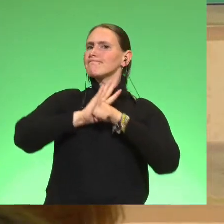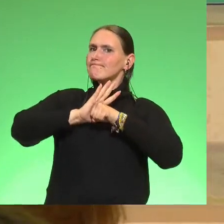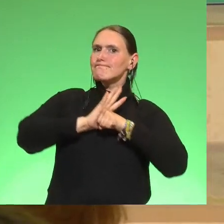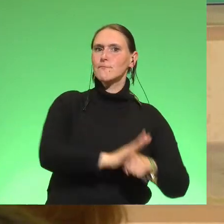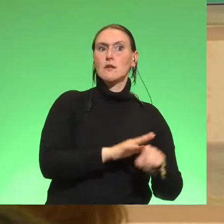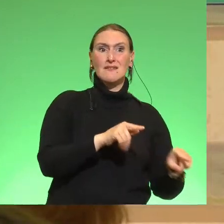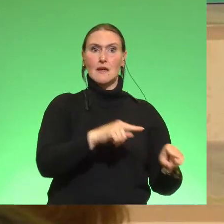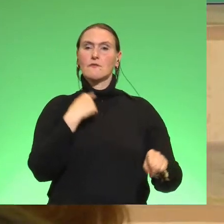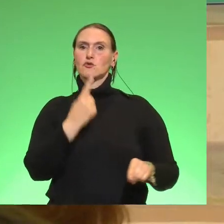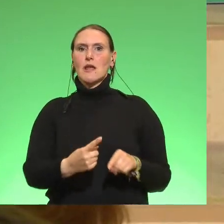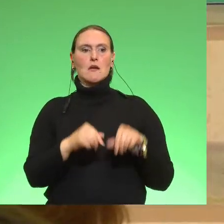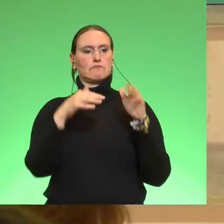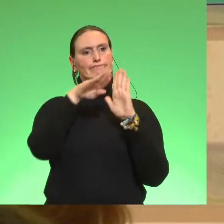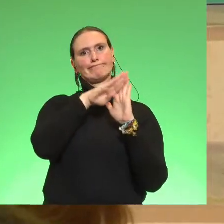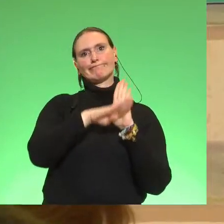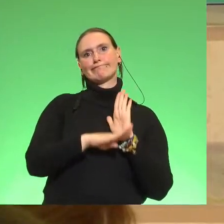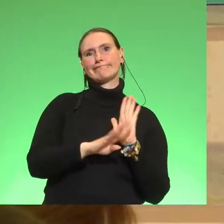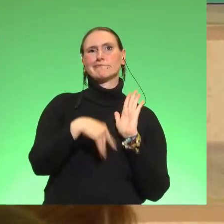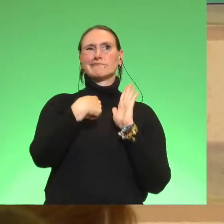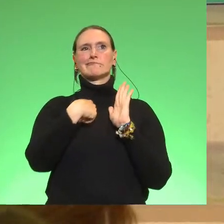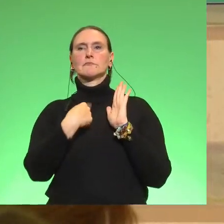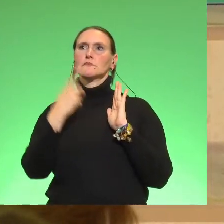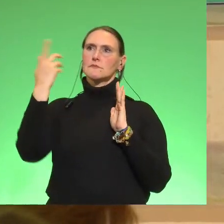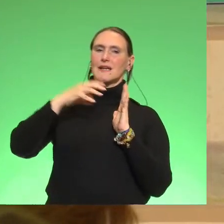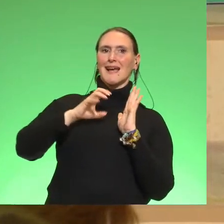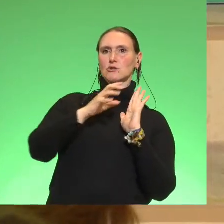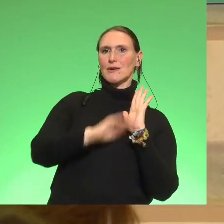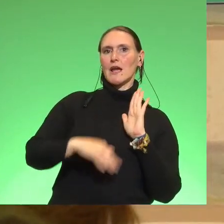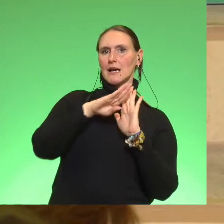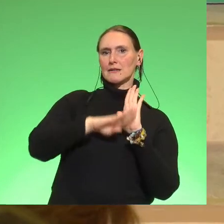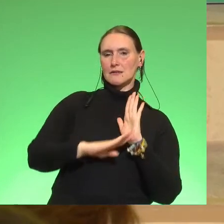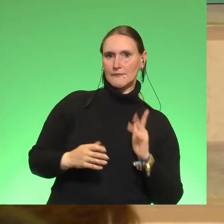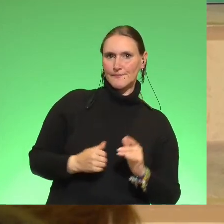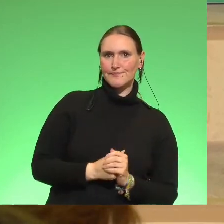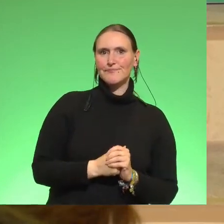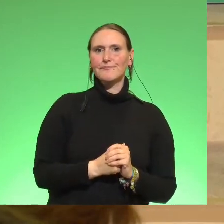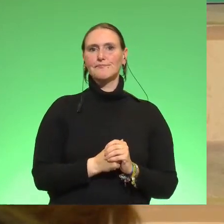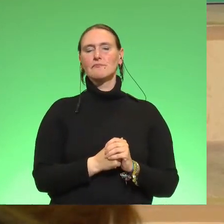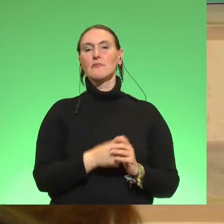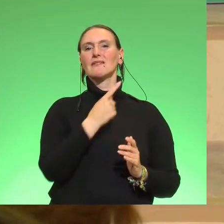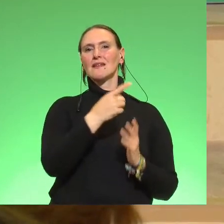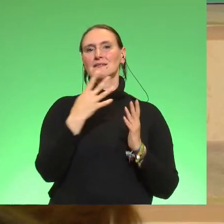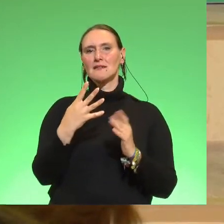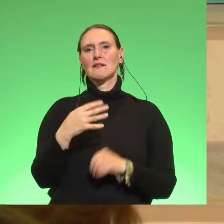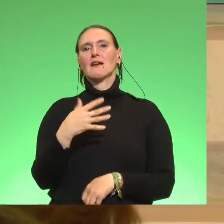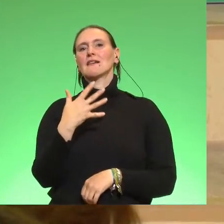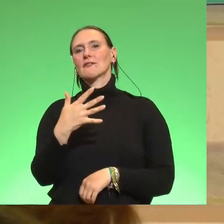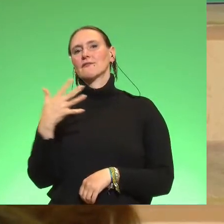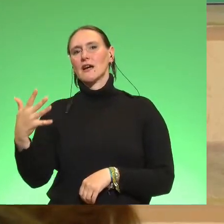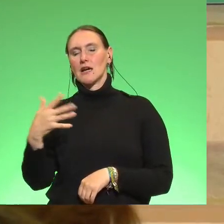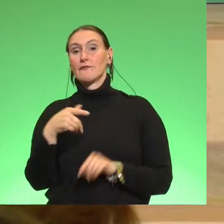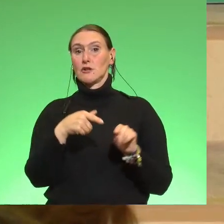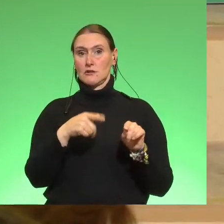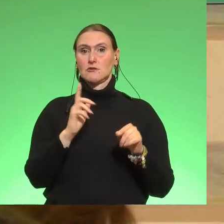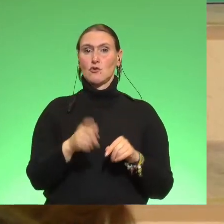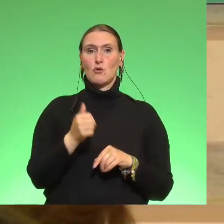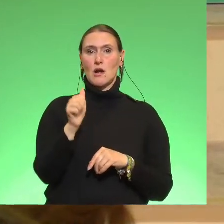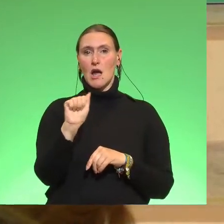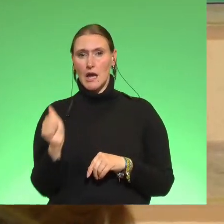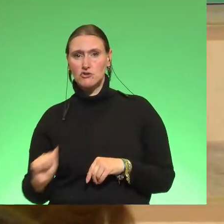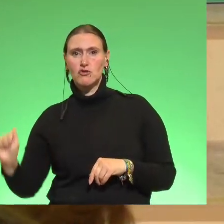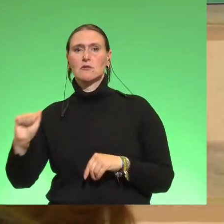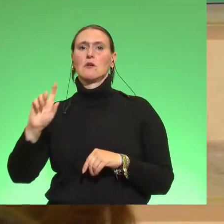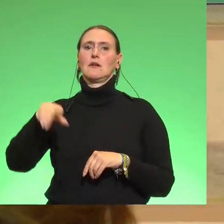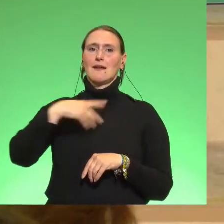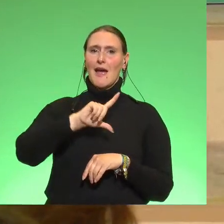states. Hence the Bandung Conference, 1955, a gathering of Asian and African